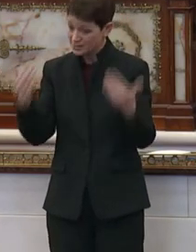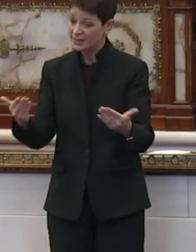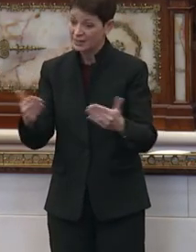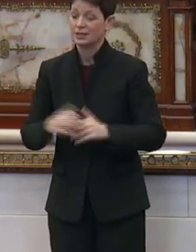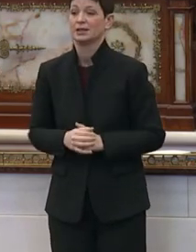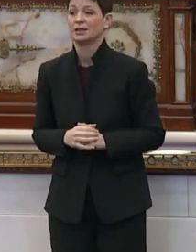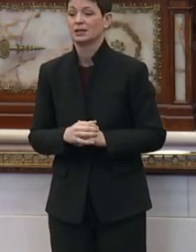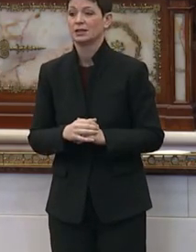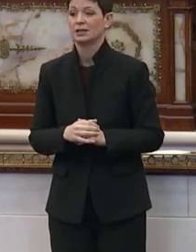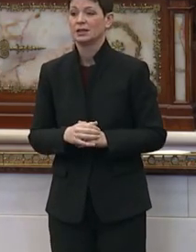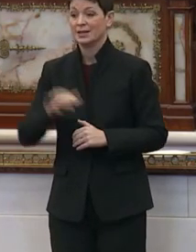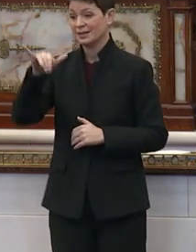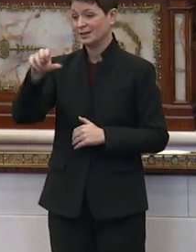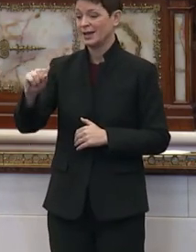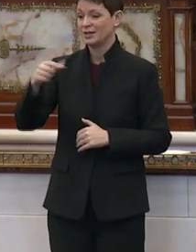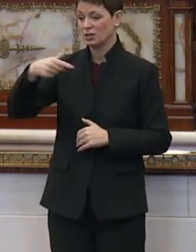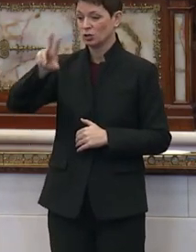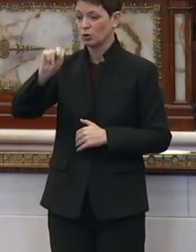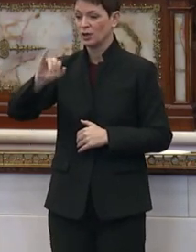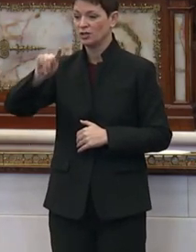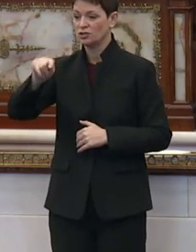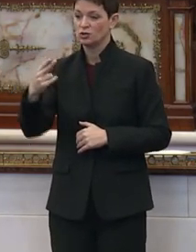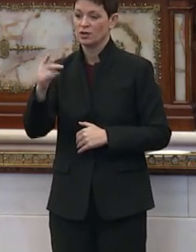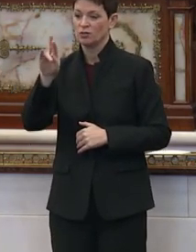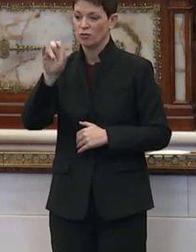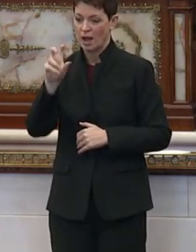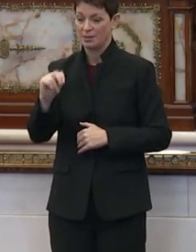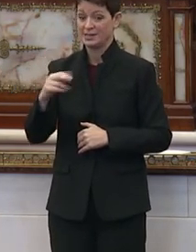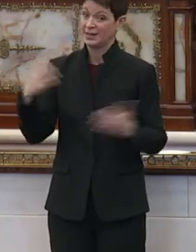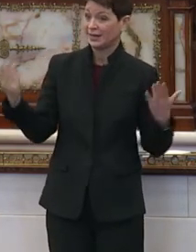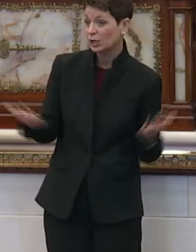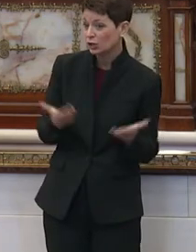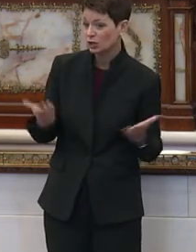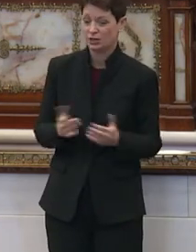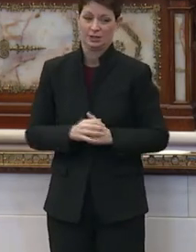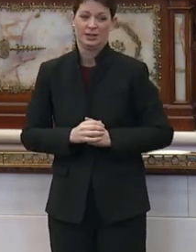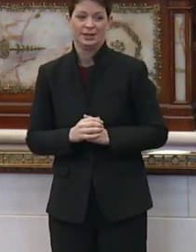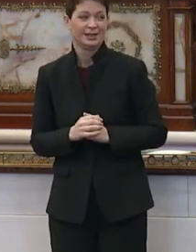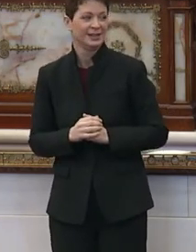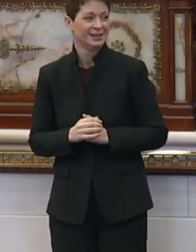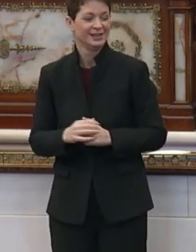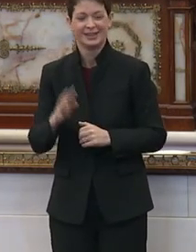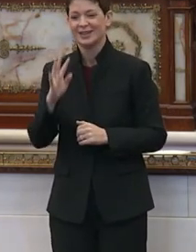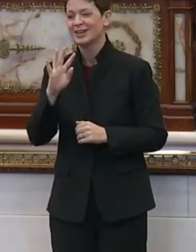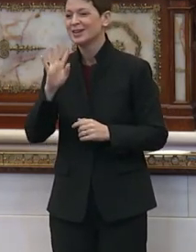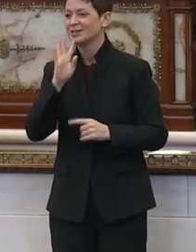proceed. Yes, Queen Judith Robinson here to speak on